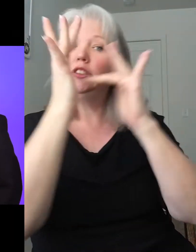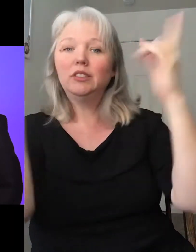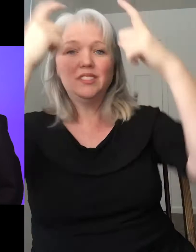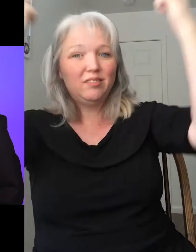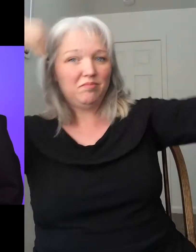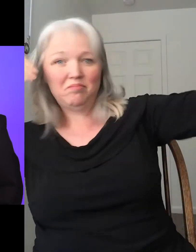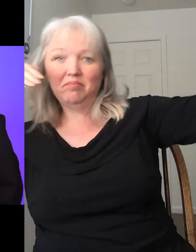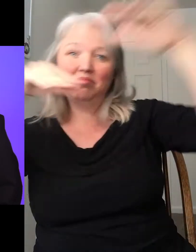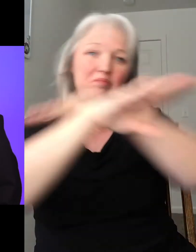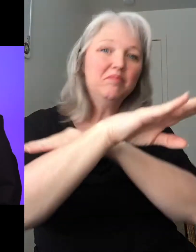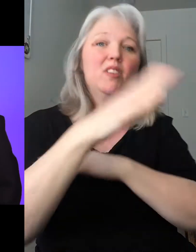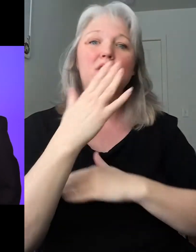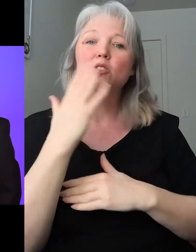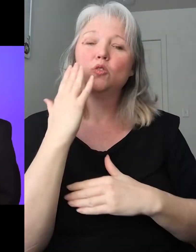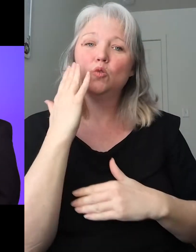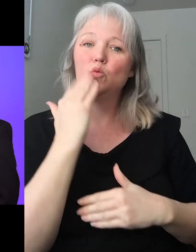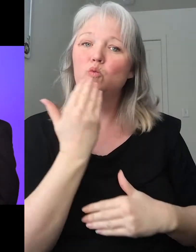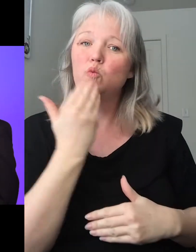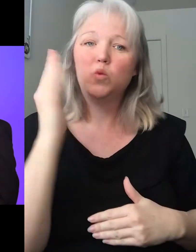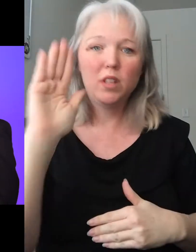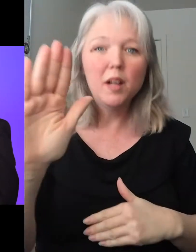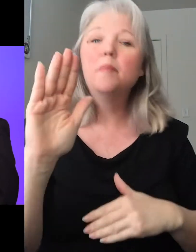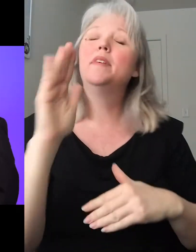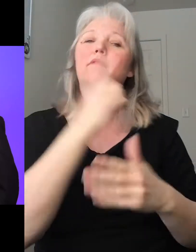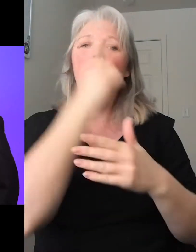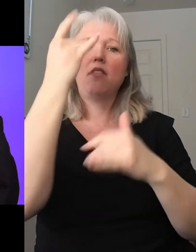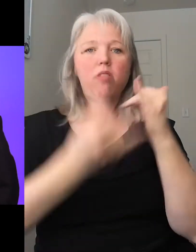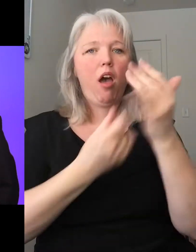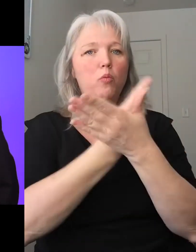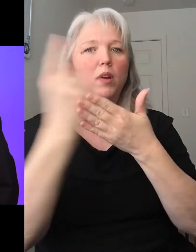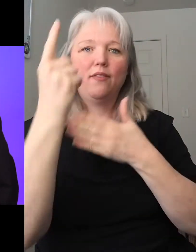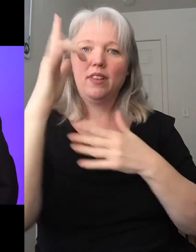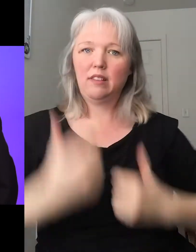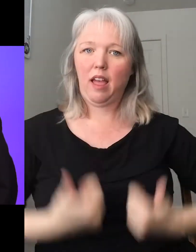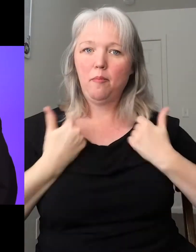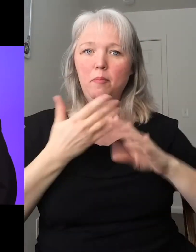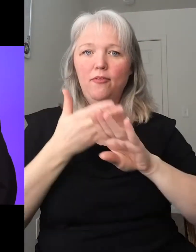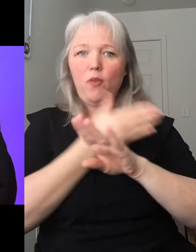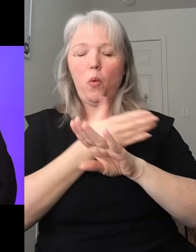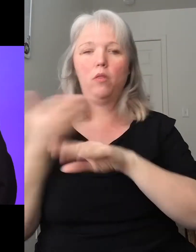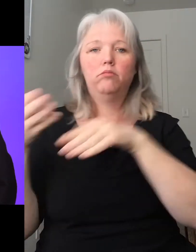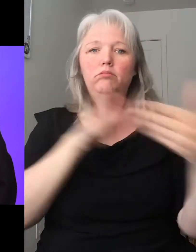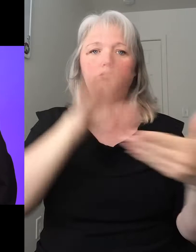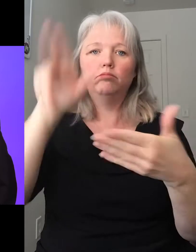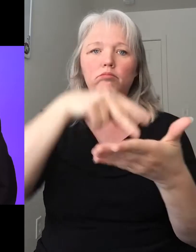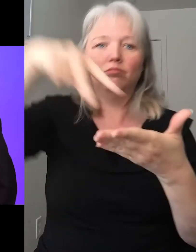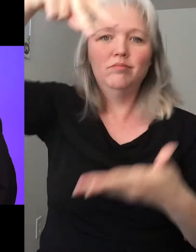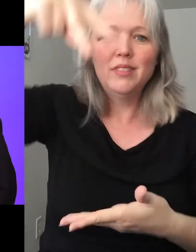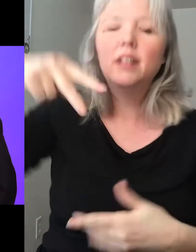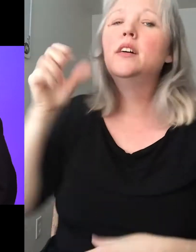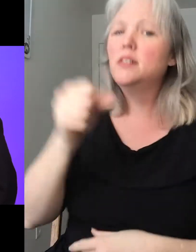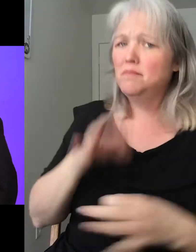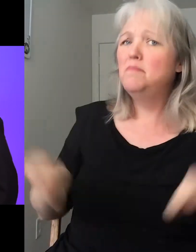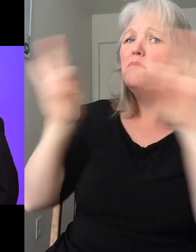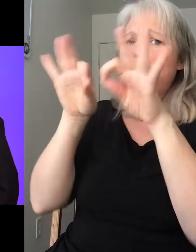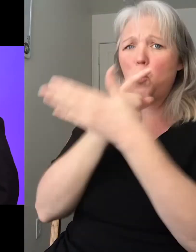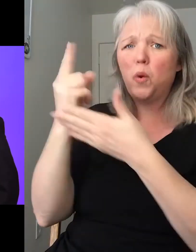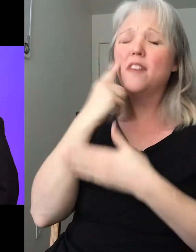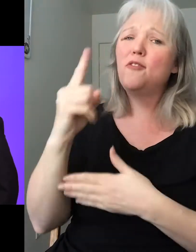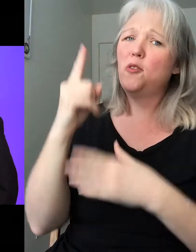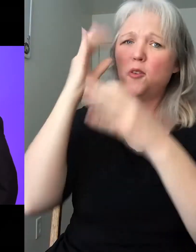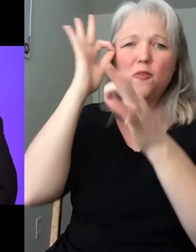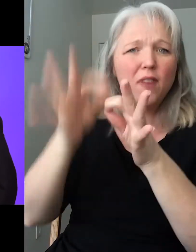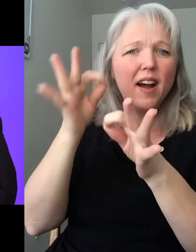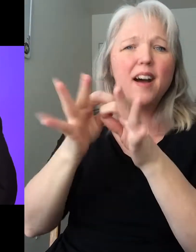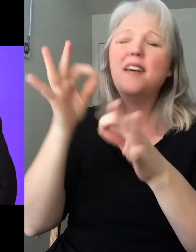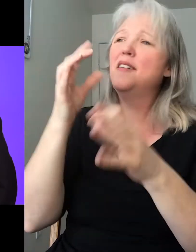Jerusalem for the last week of his life before his death and resurrection. Yes, so it's an important week in our faith, important message for the